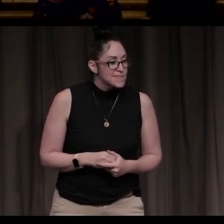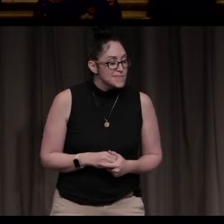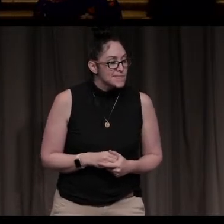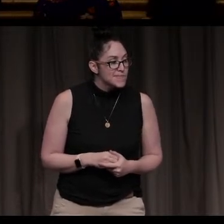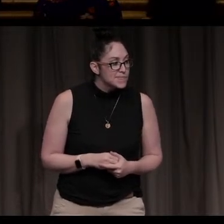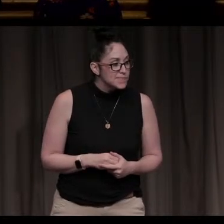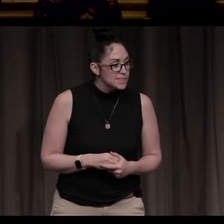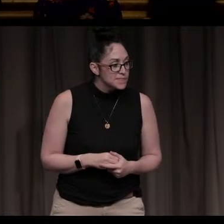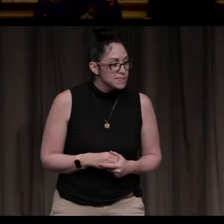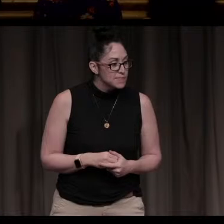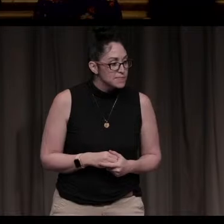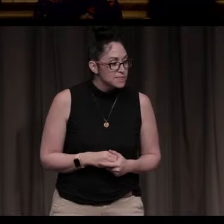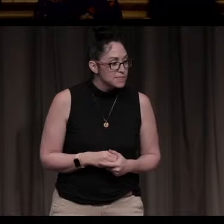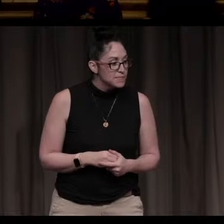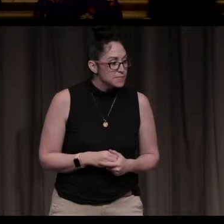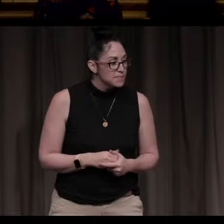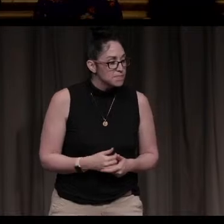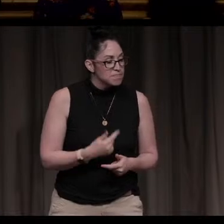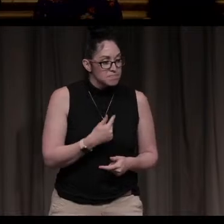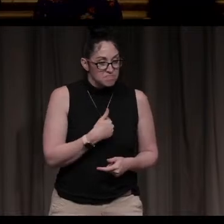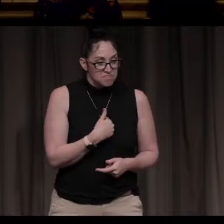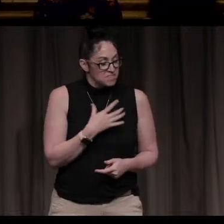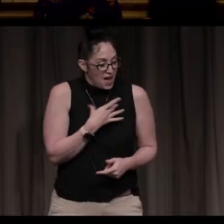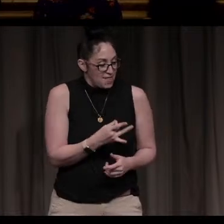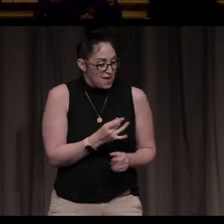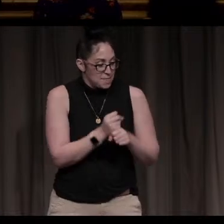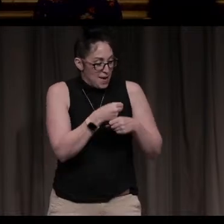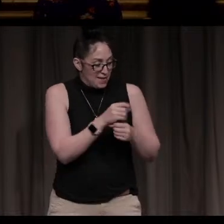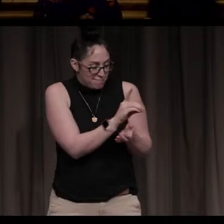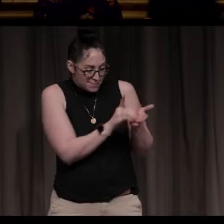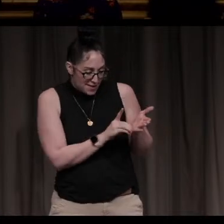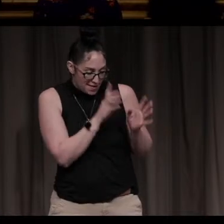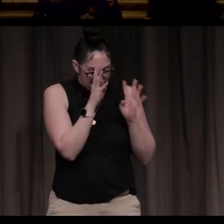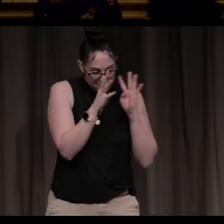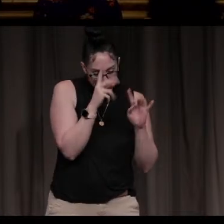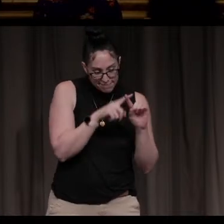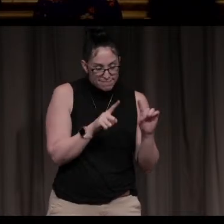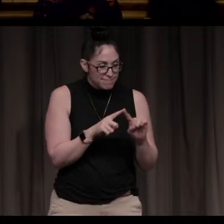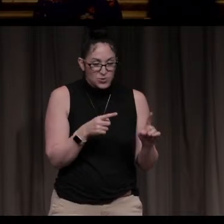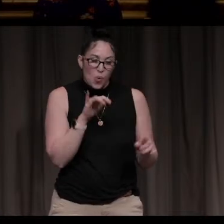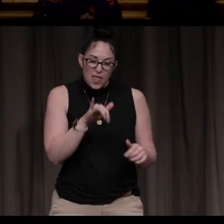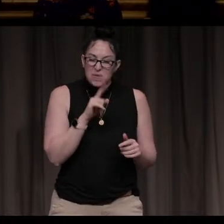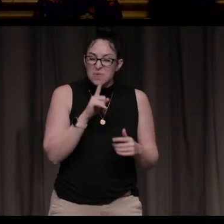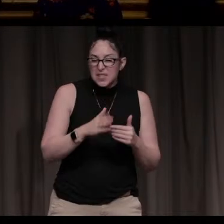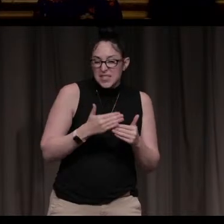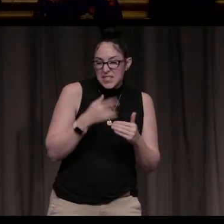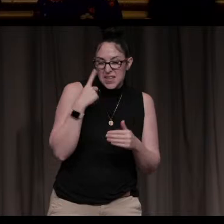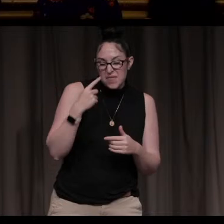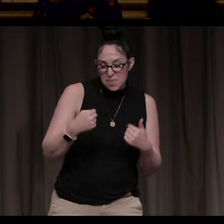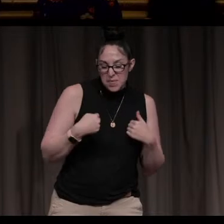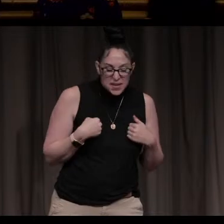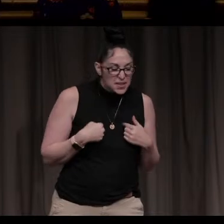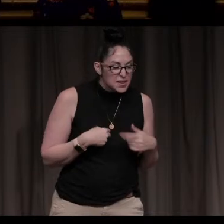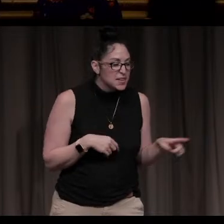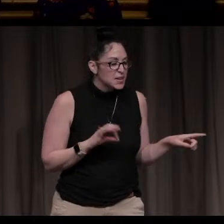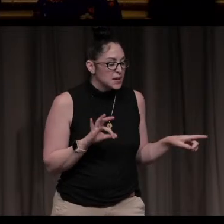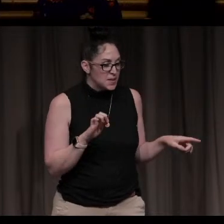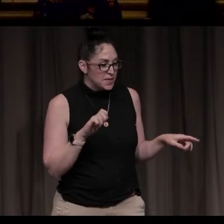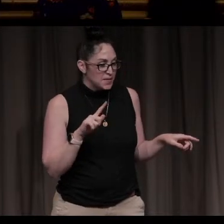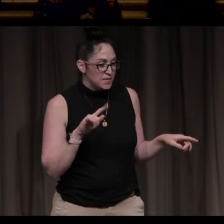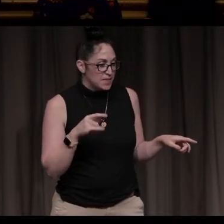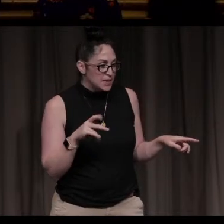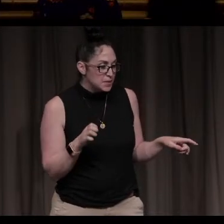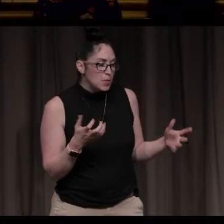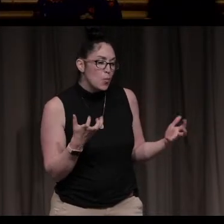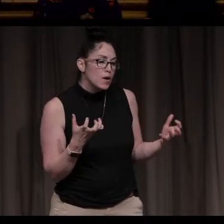I like making patchwork, so it was easy for me. And I know Felipe, he wanted